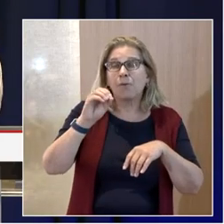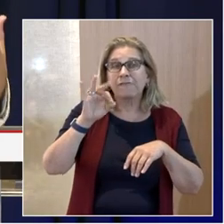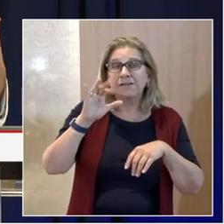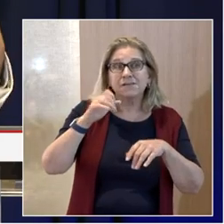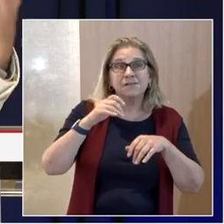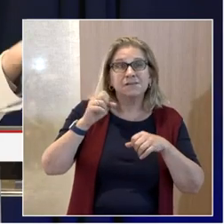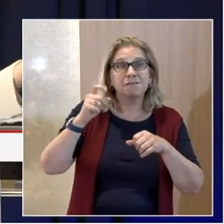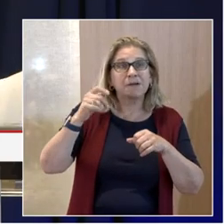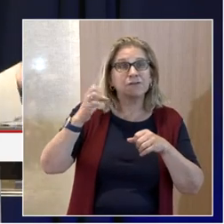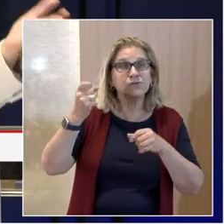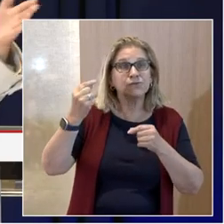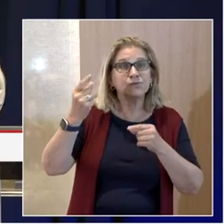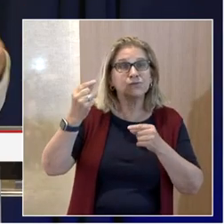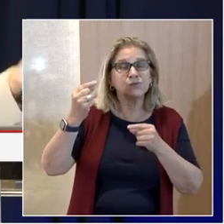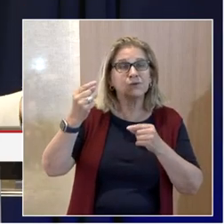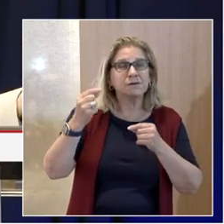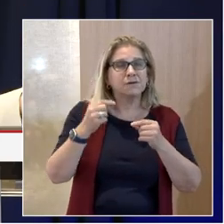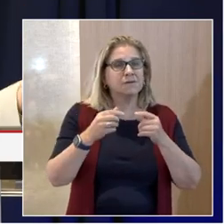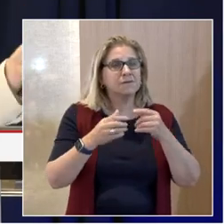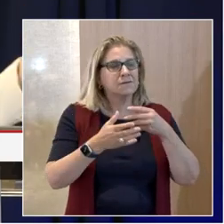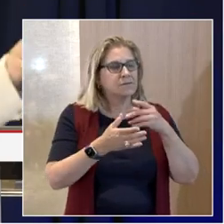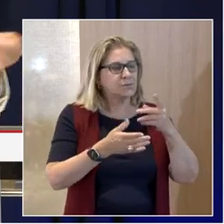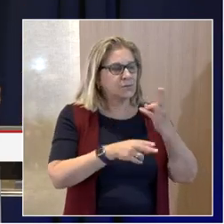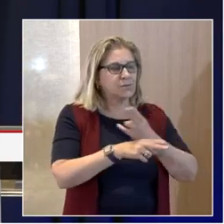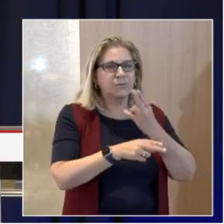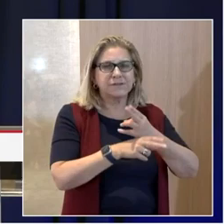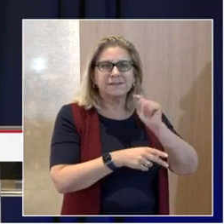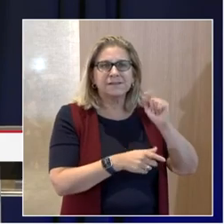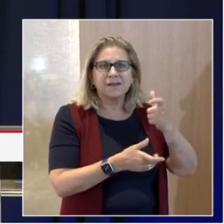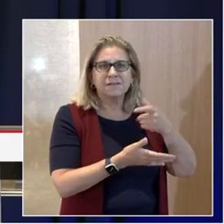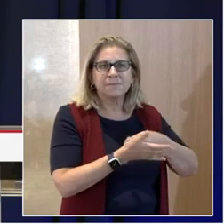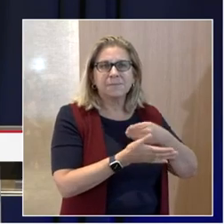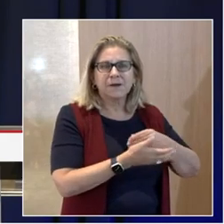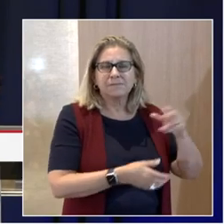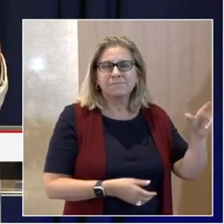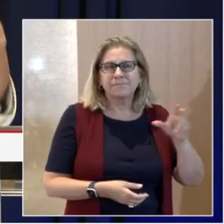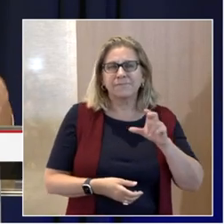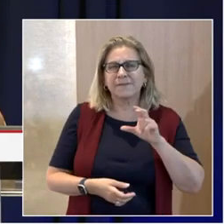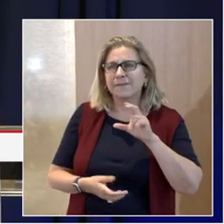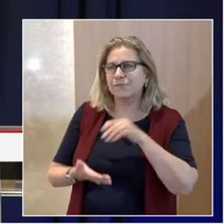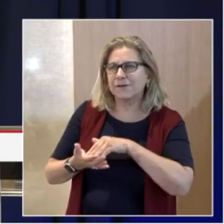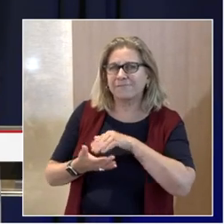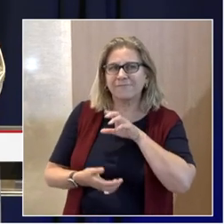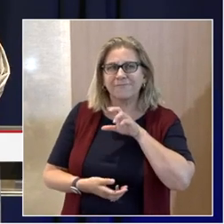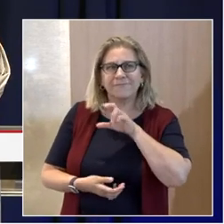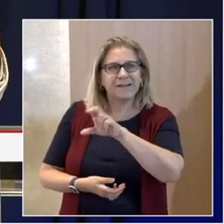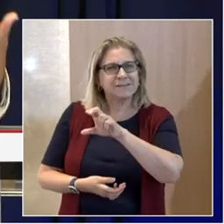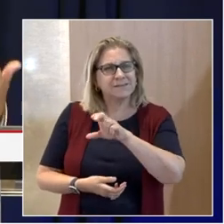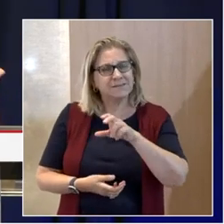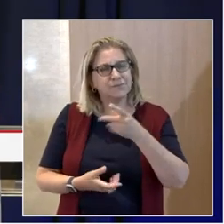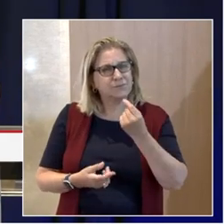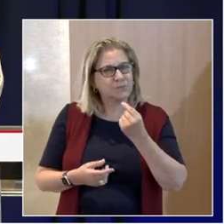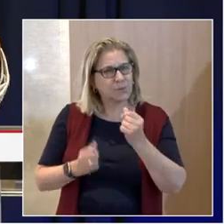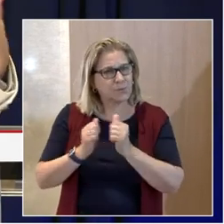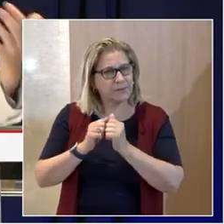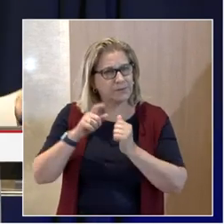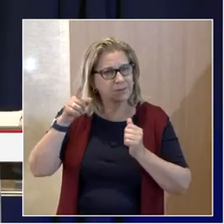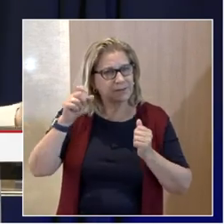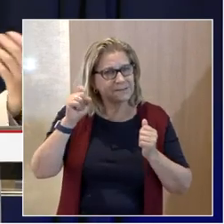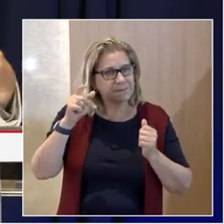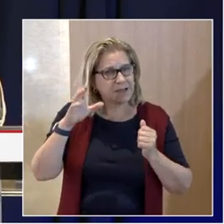to say, hey, what else more productively can you do with that space? Whether that's housing, whether that is